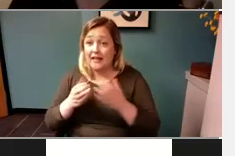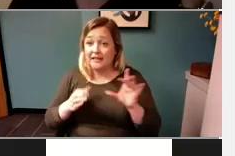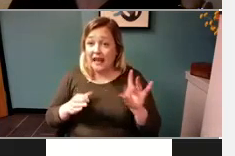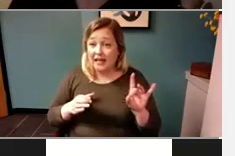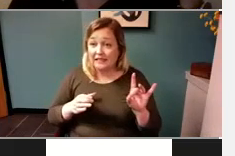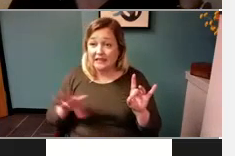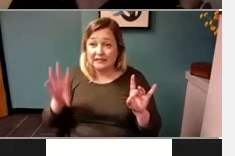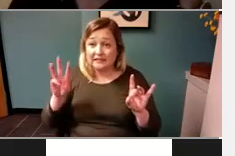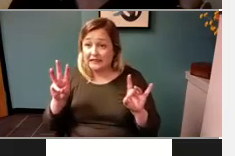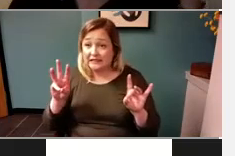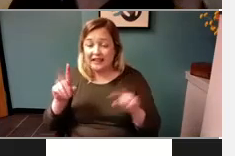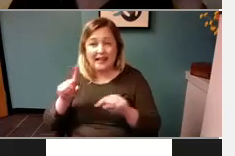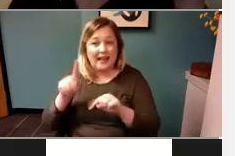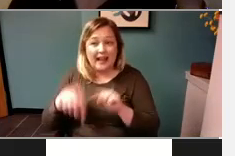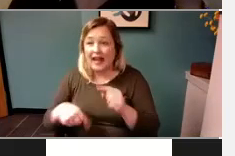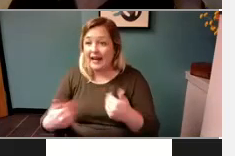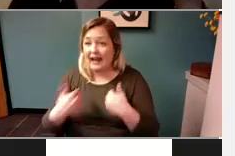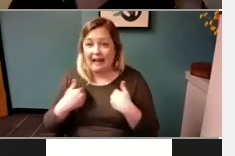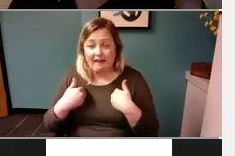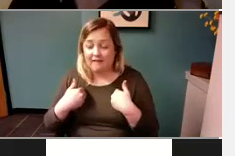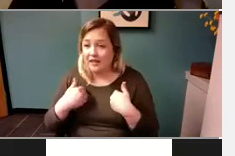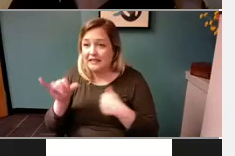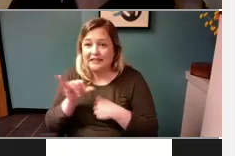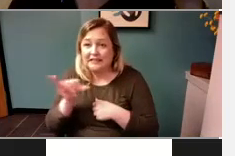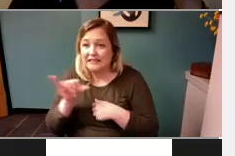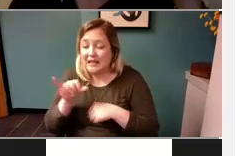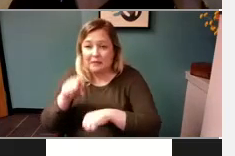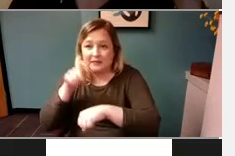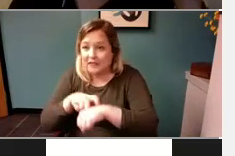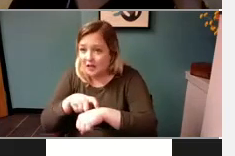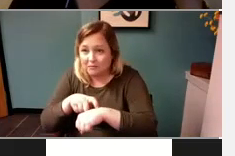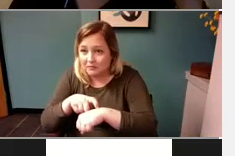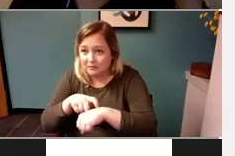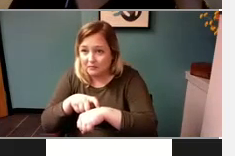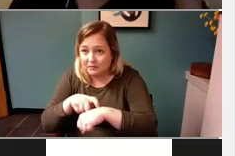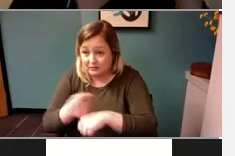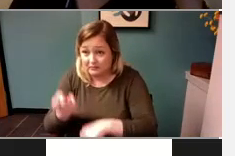same time slot. Does that analogy make sense now, Vamsi?